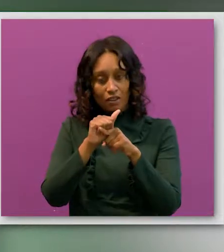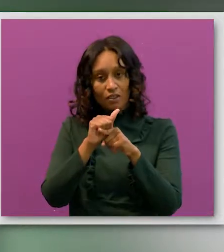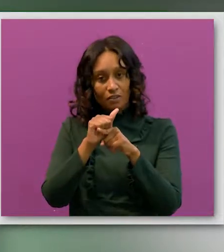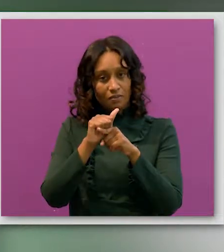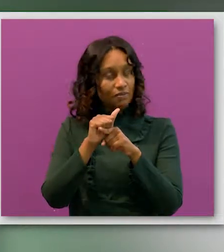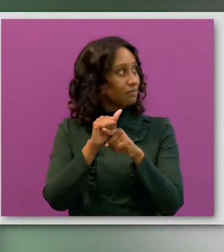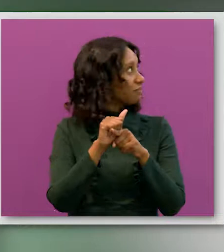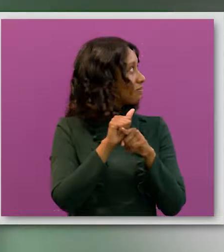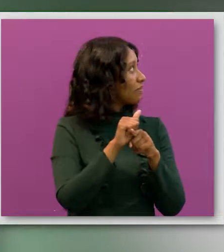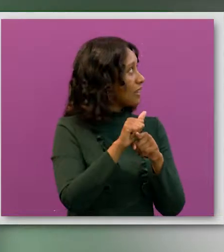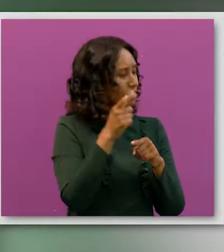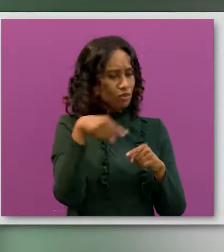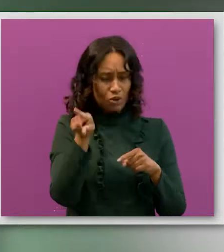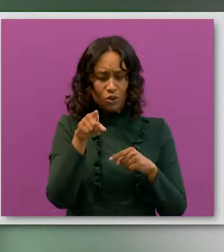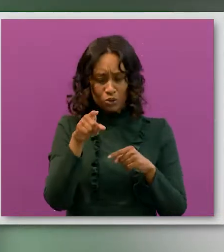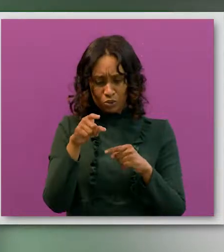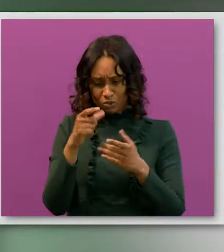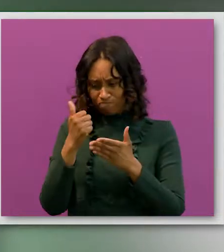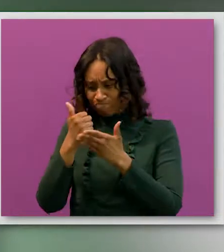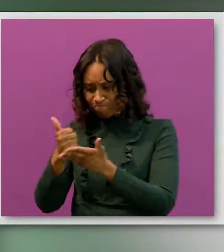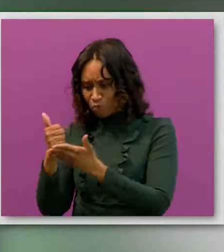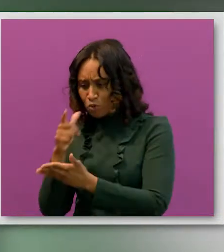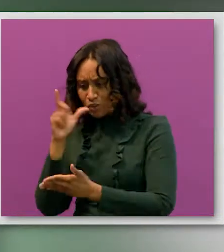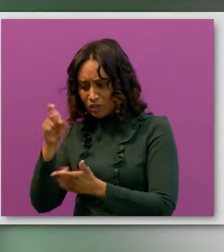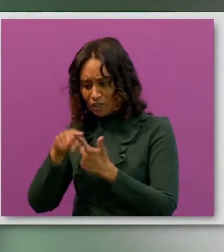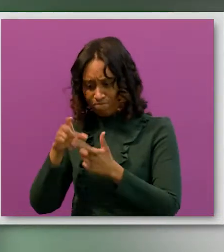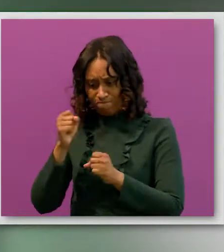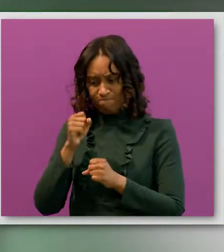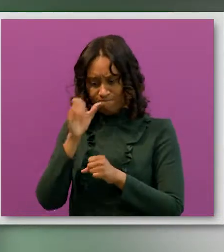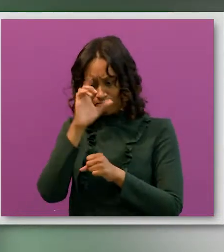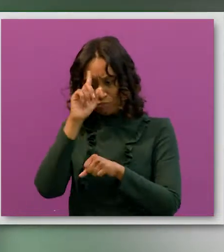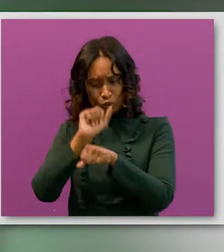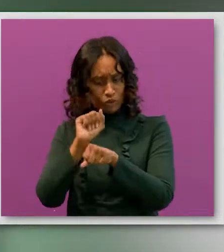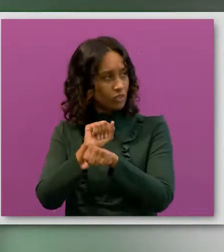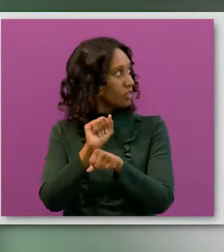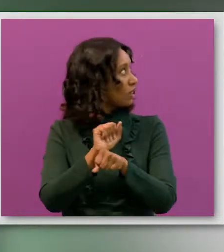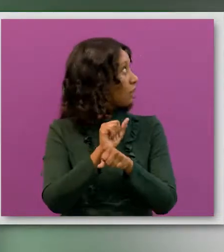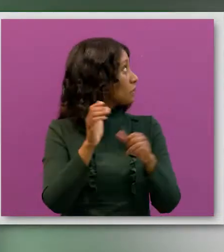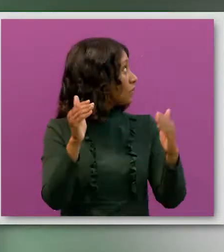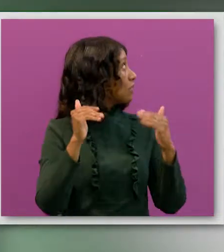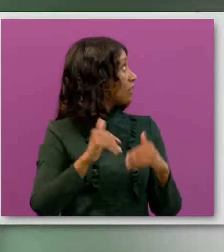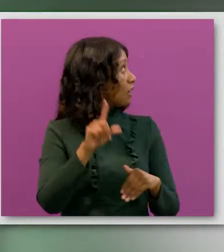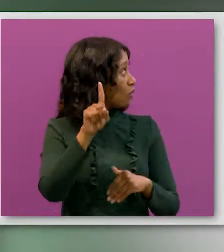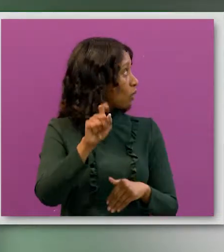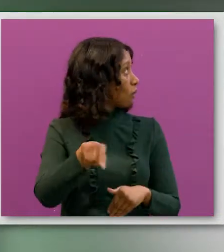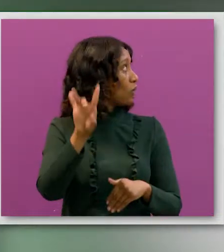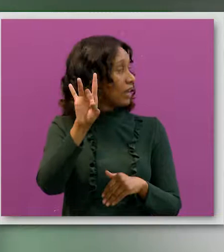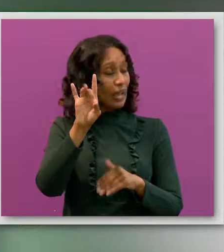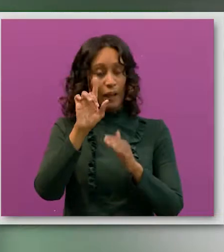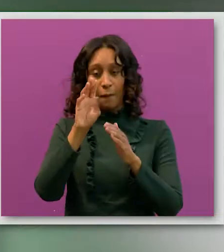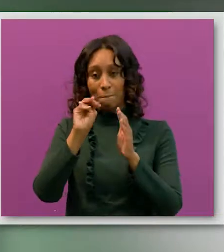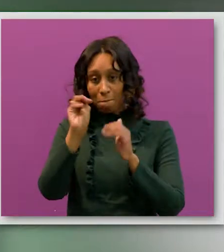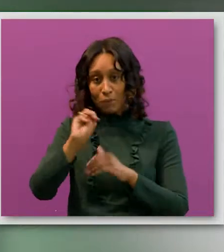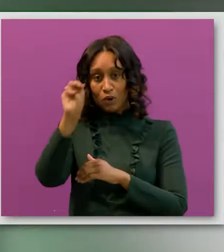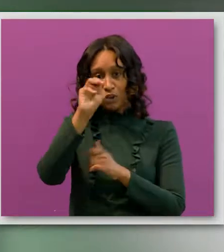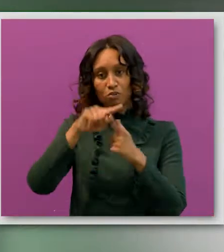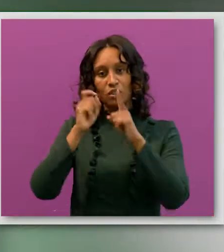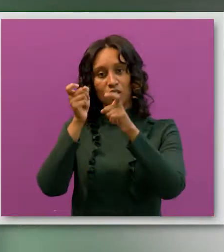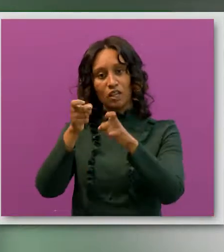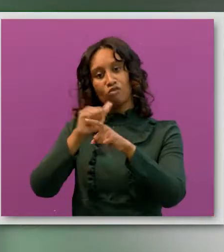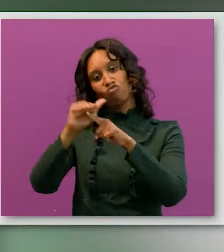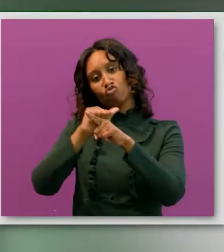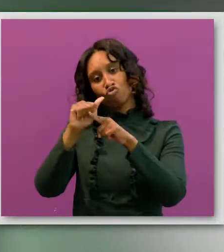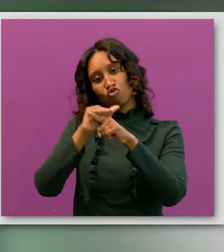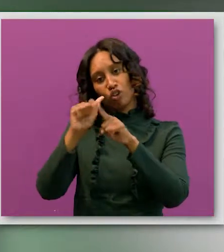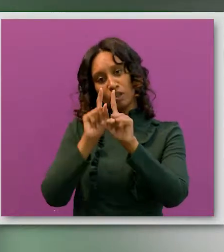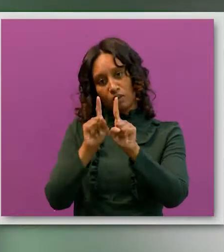barriers and tough issues to overcome to gain employment, and nearly $2 million in apprenticeship programs to provide people training for